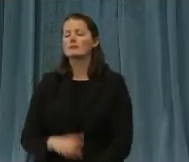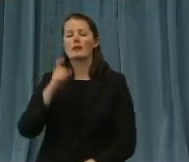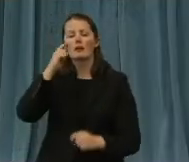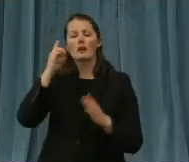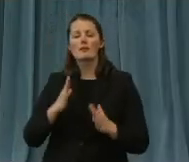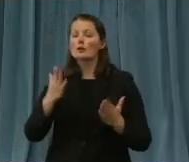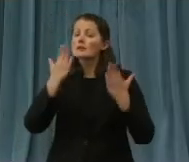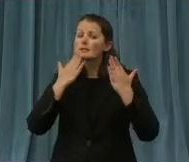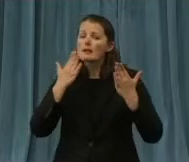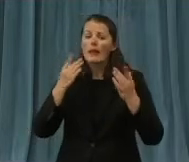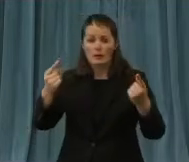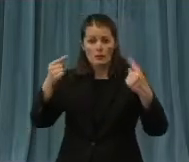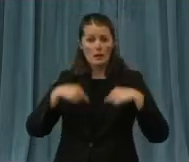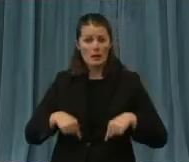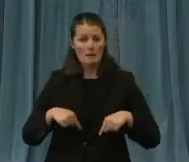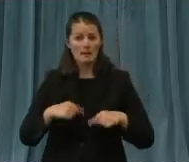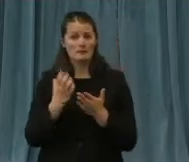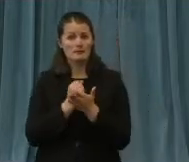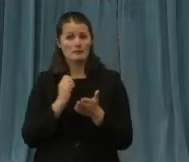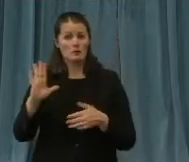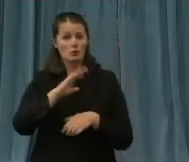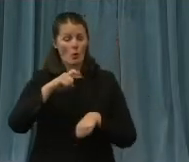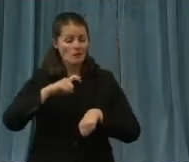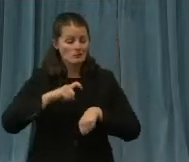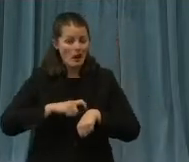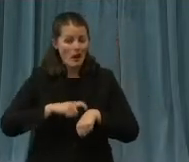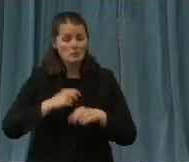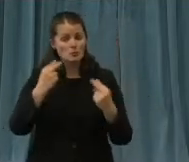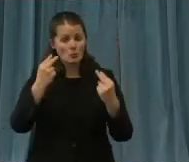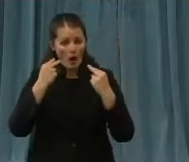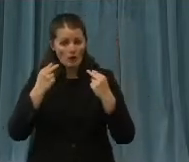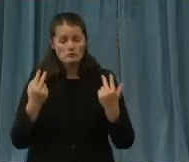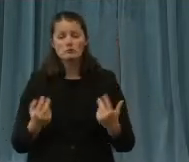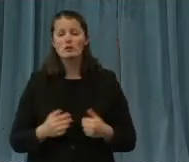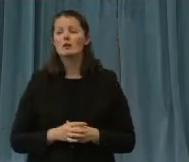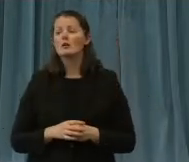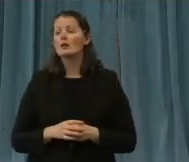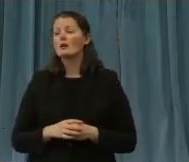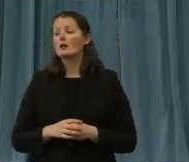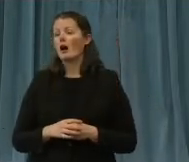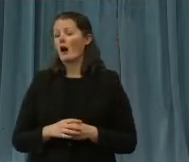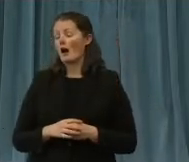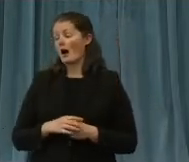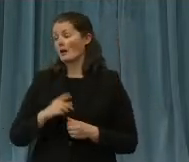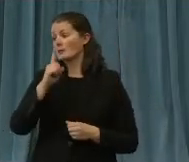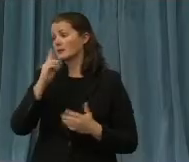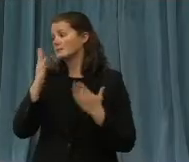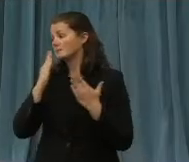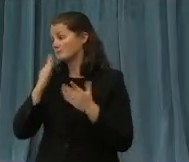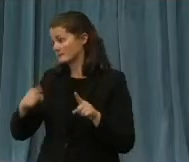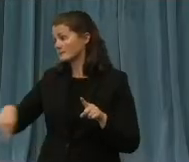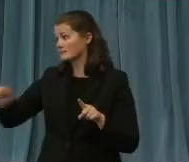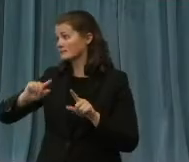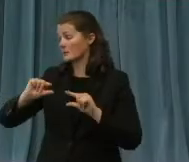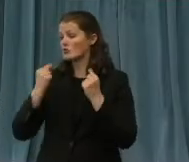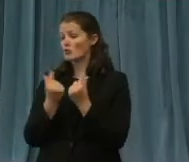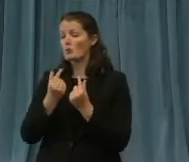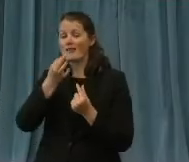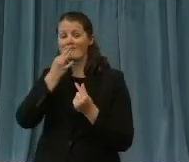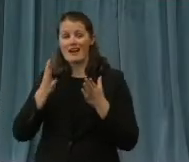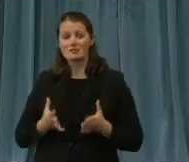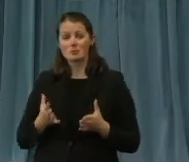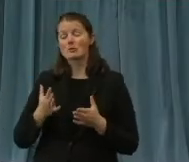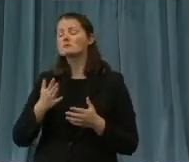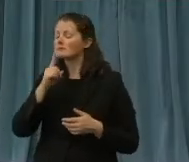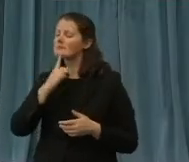I appreciate you taking the time, but even more so, I want to thank this great group of experts and professionals and friends that I have here with me